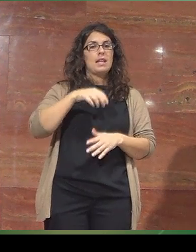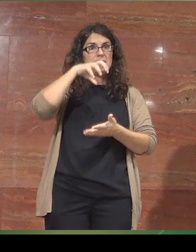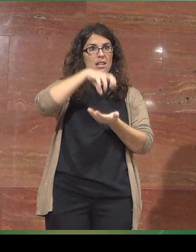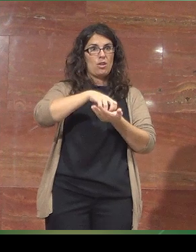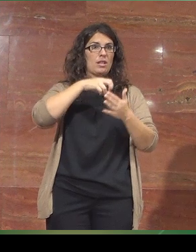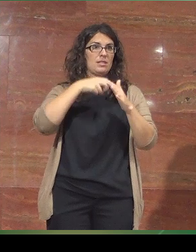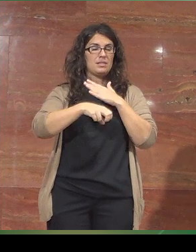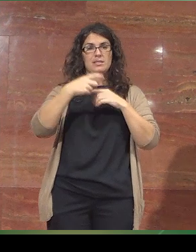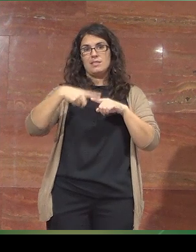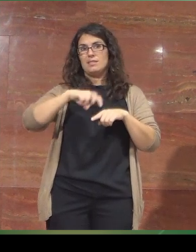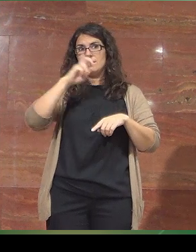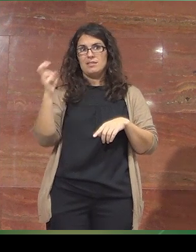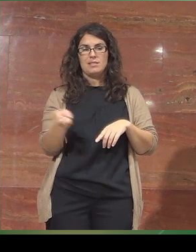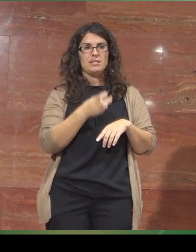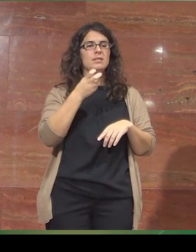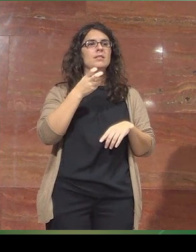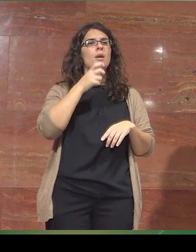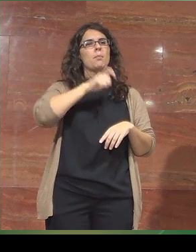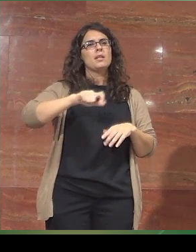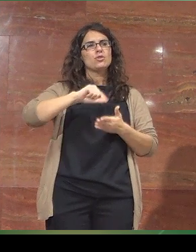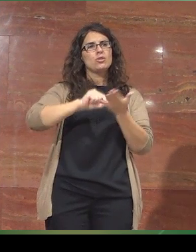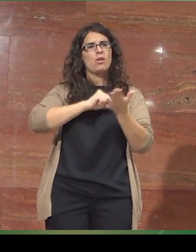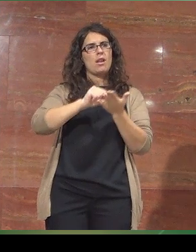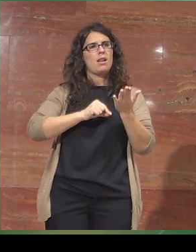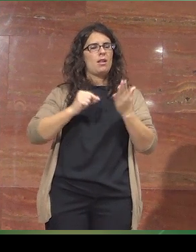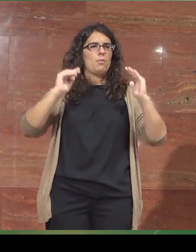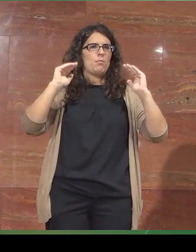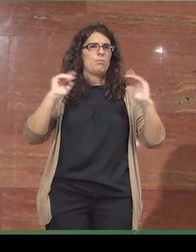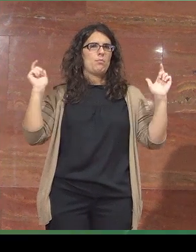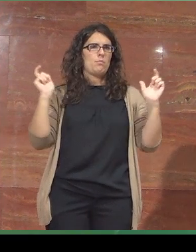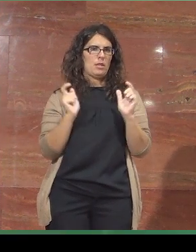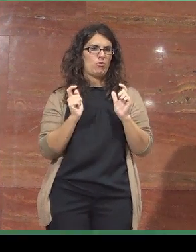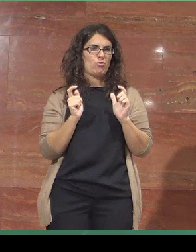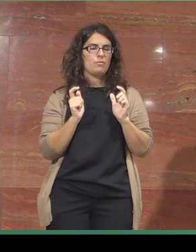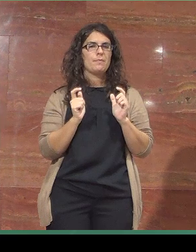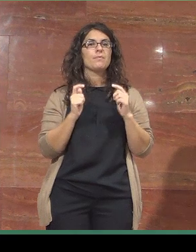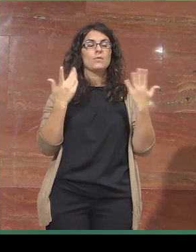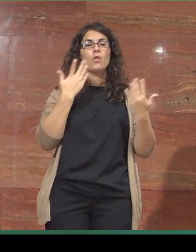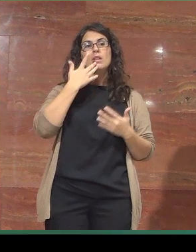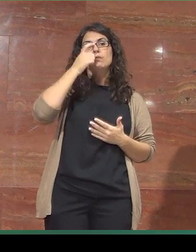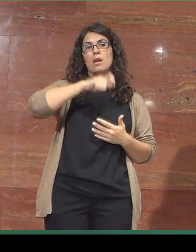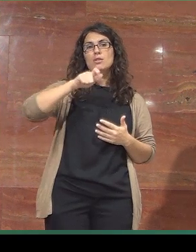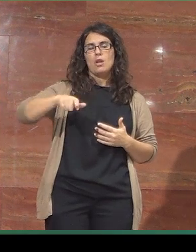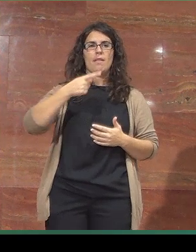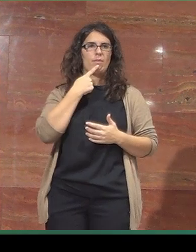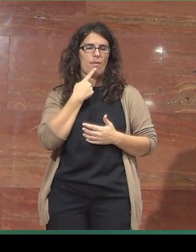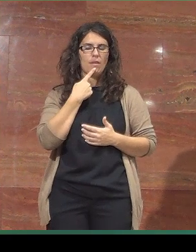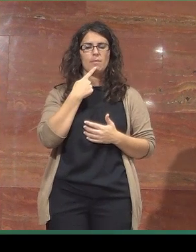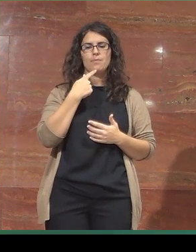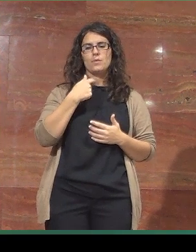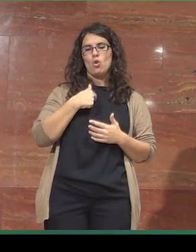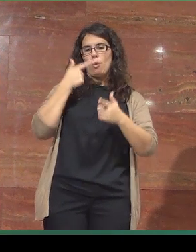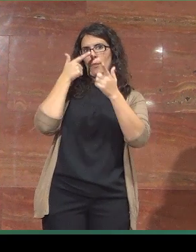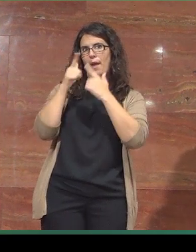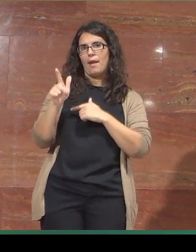travel, they will tell you, it's staff. I want somebody in uniform that I can go to, even if there's a sign that says this bus is